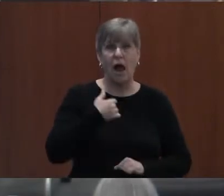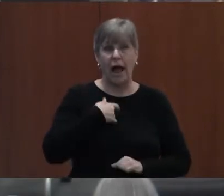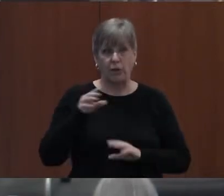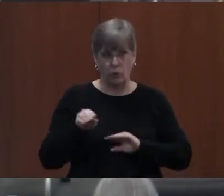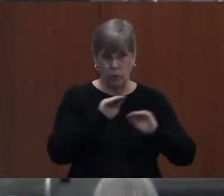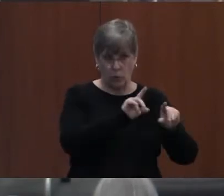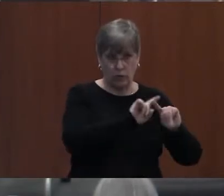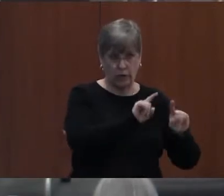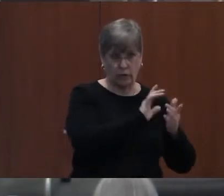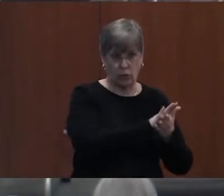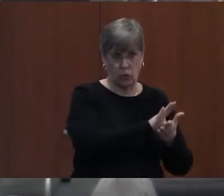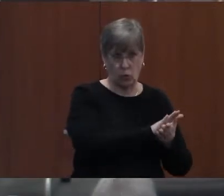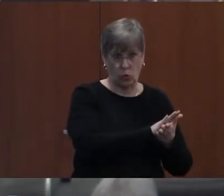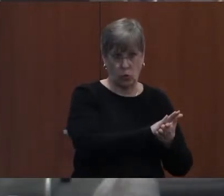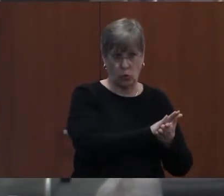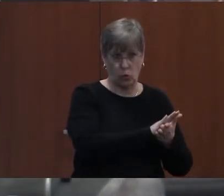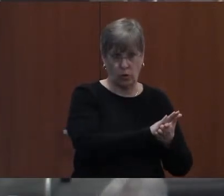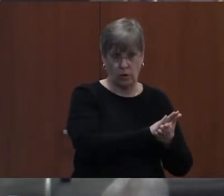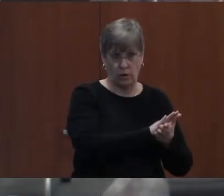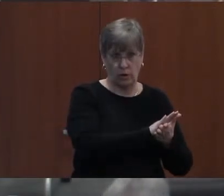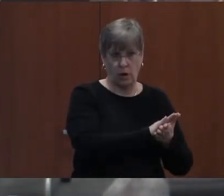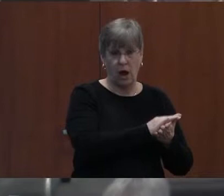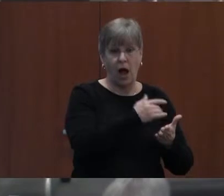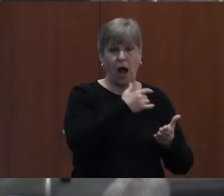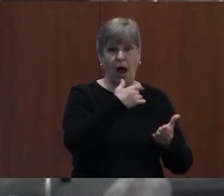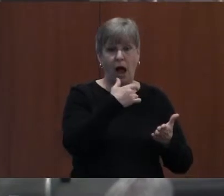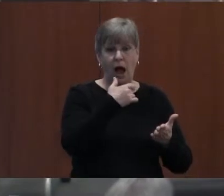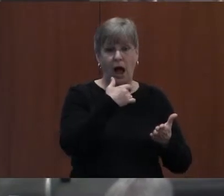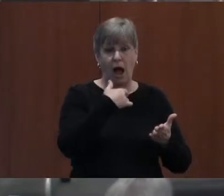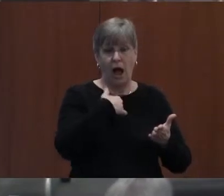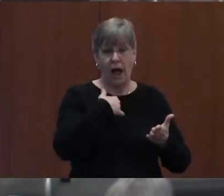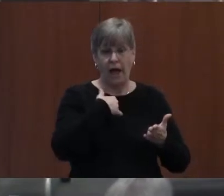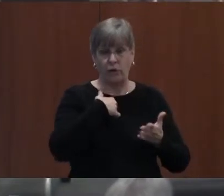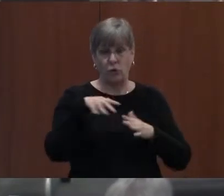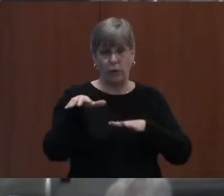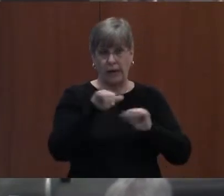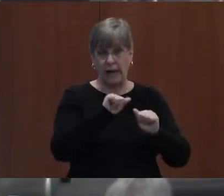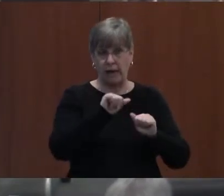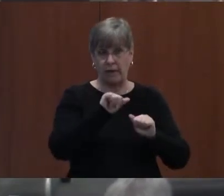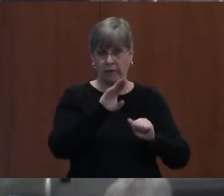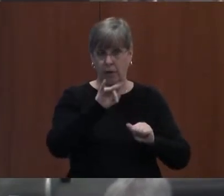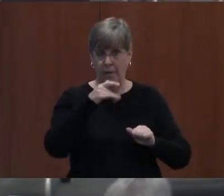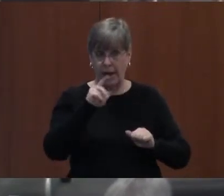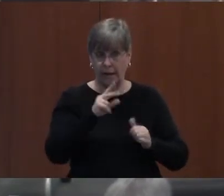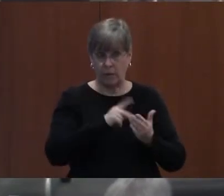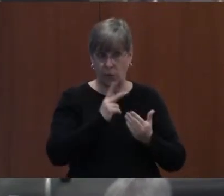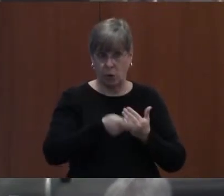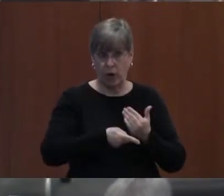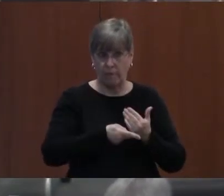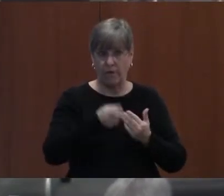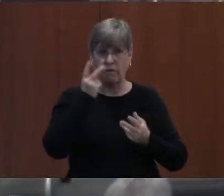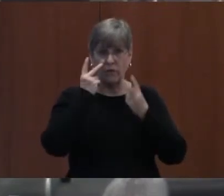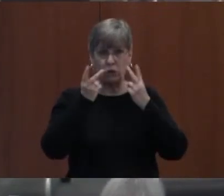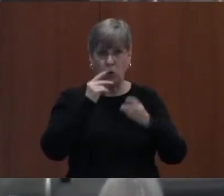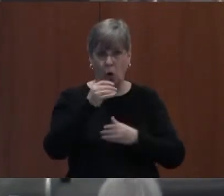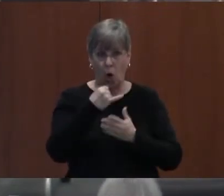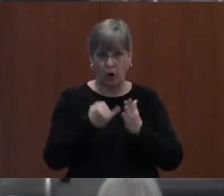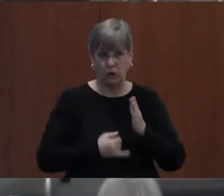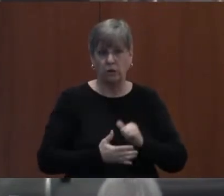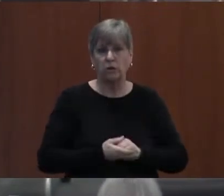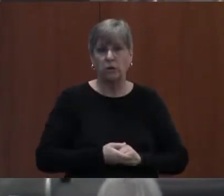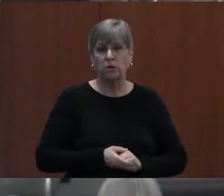schools, so I had to come out of that magnet program that I was in for visual arts,